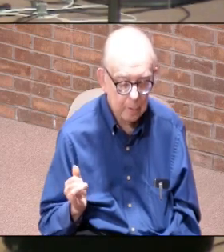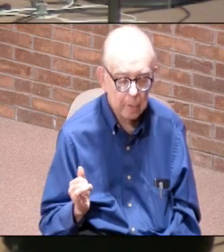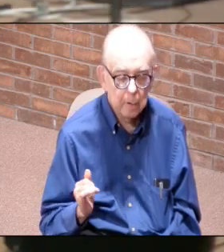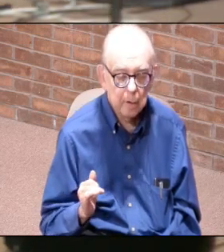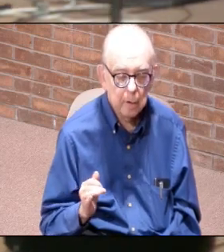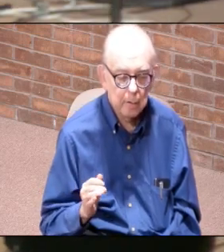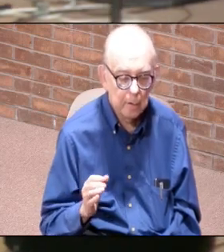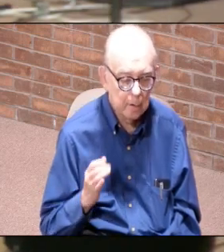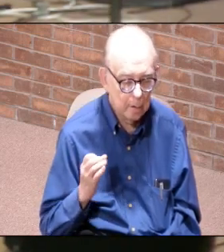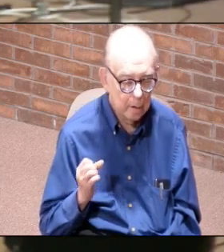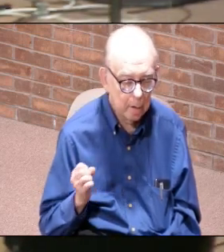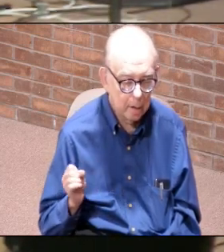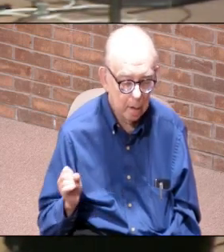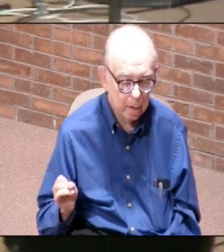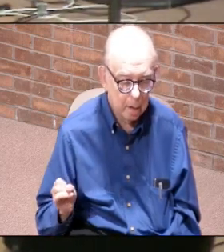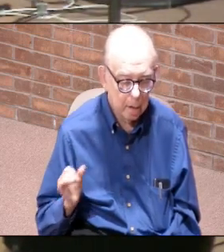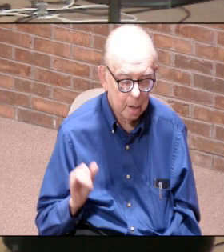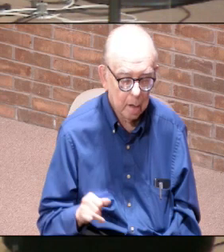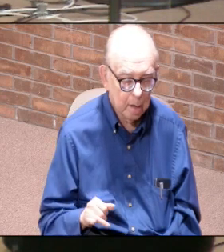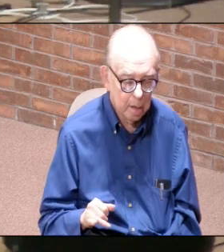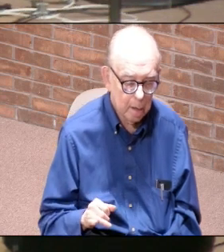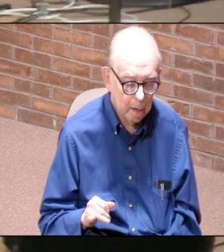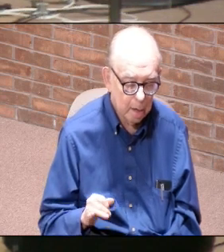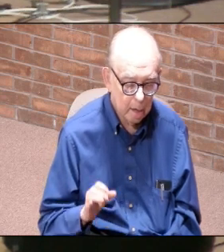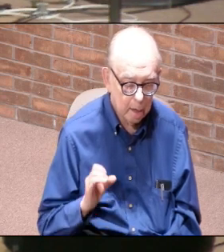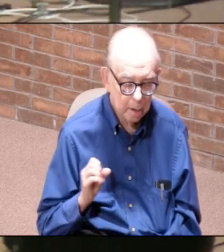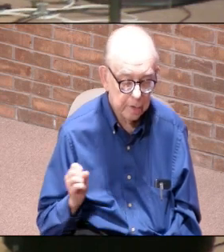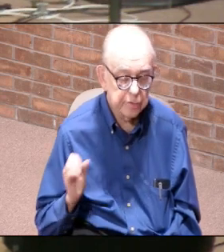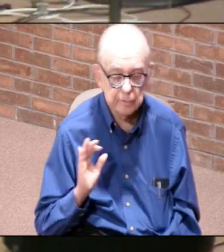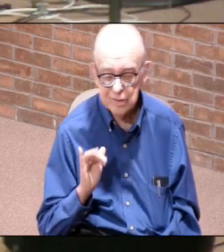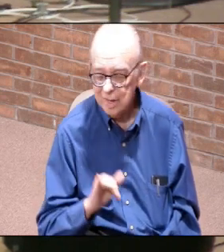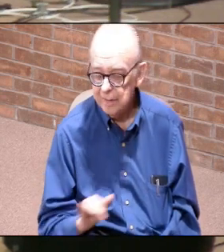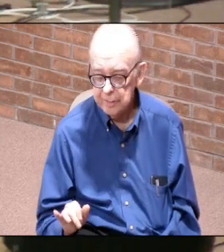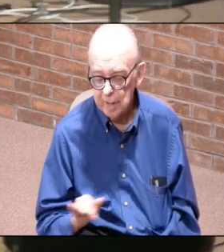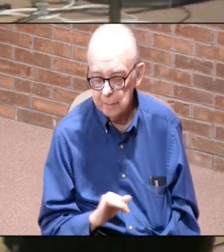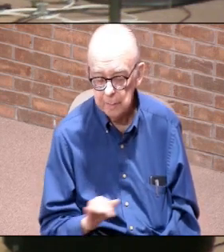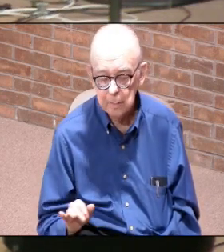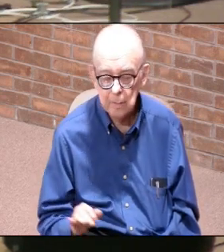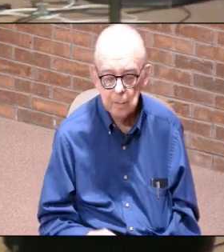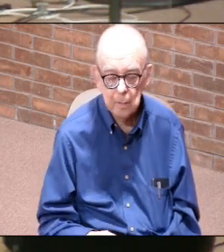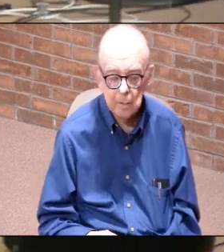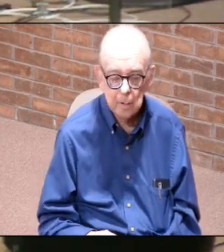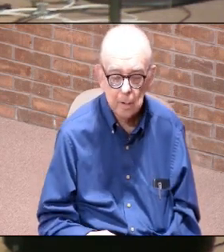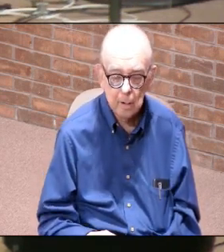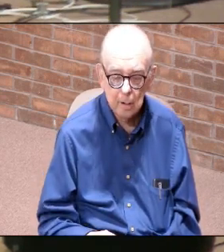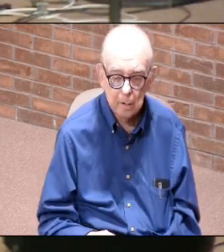Okay? Silver is going to be silver.